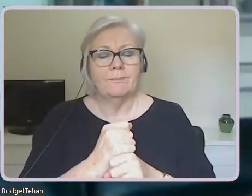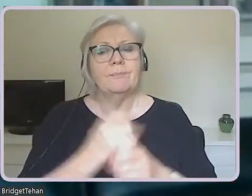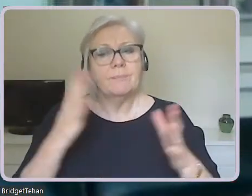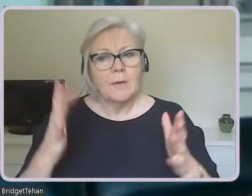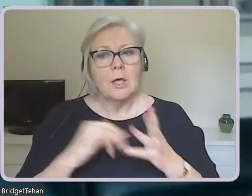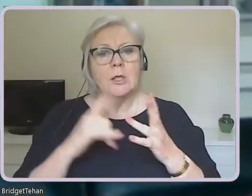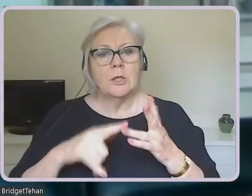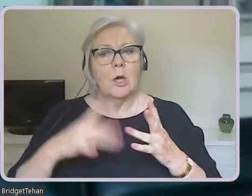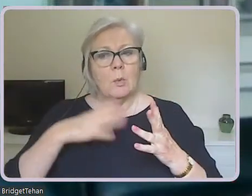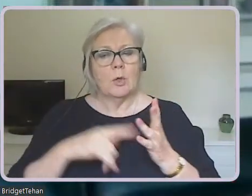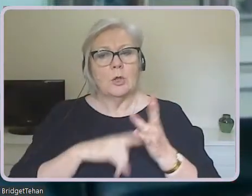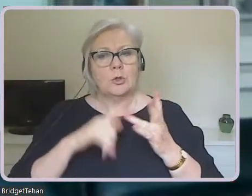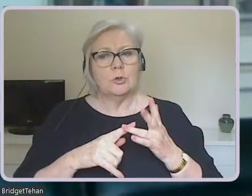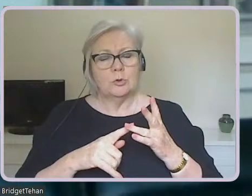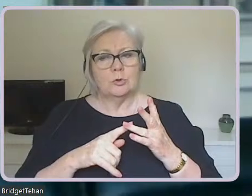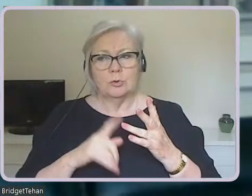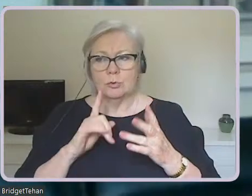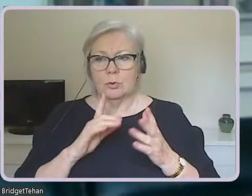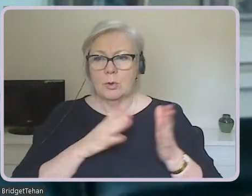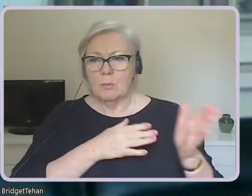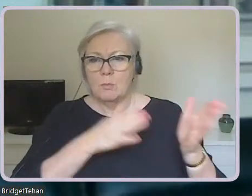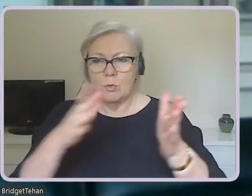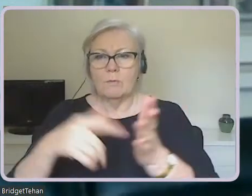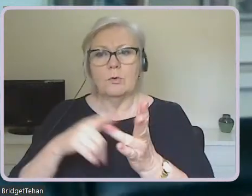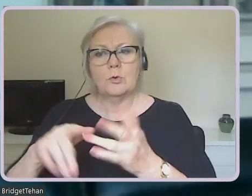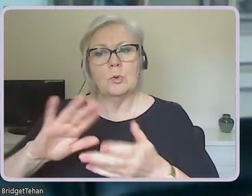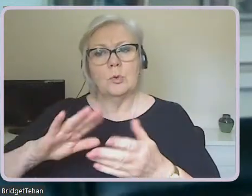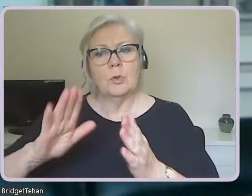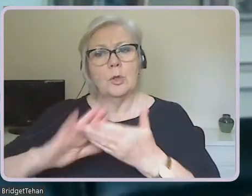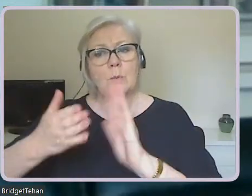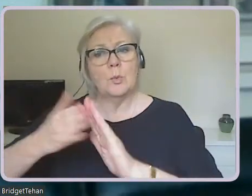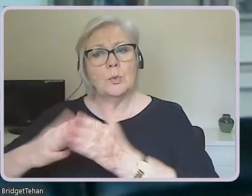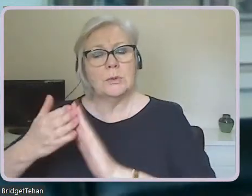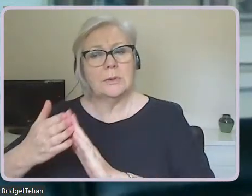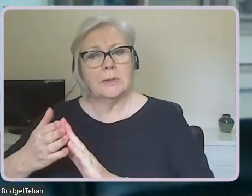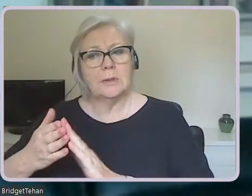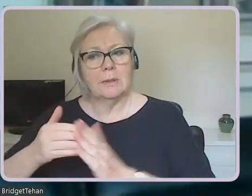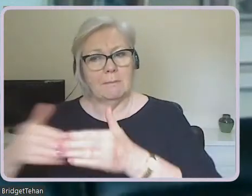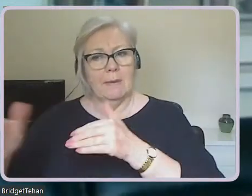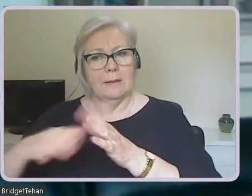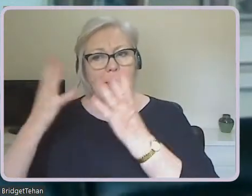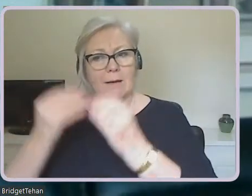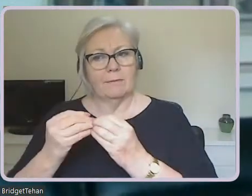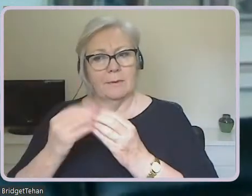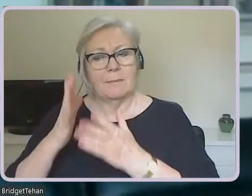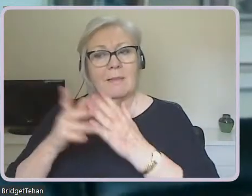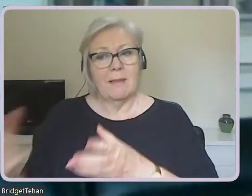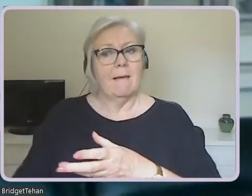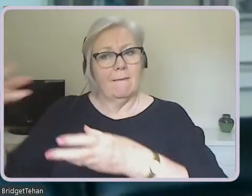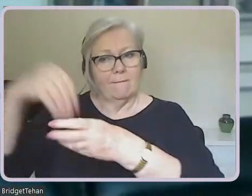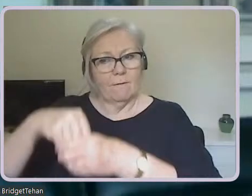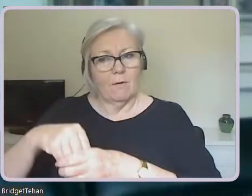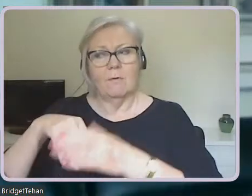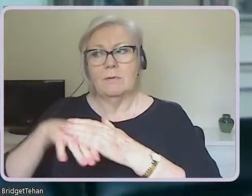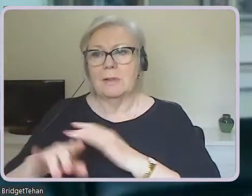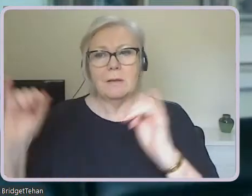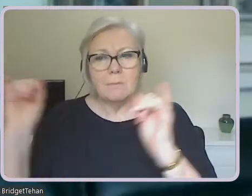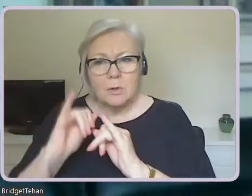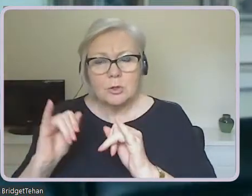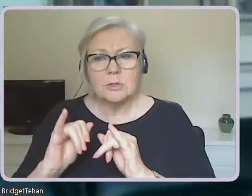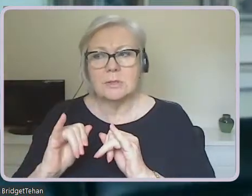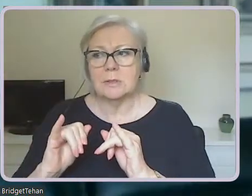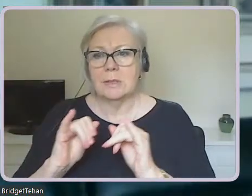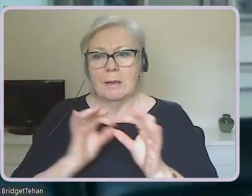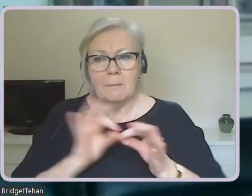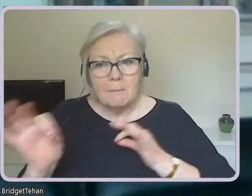emergency management, where communities and community members are involved in all aspects of emergency management, from planning and preparedness